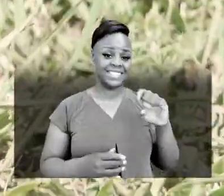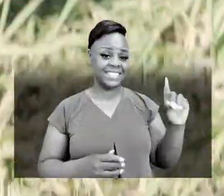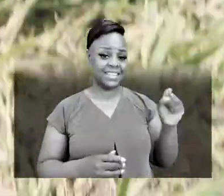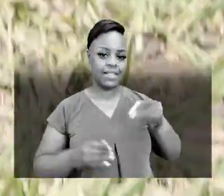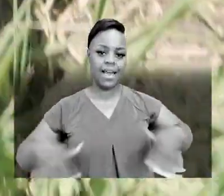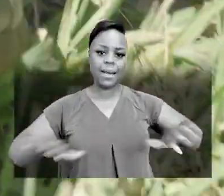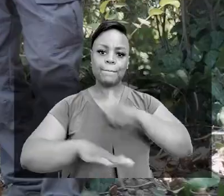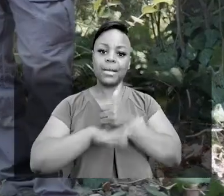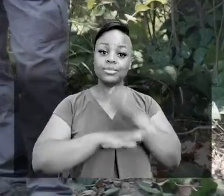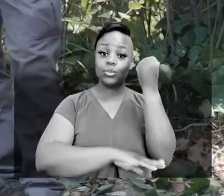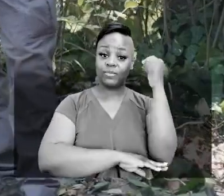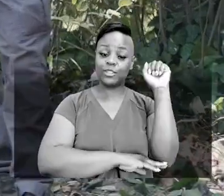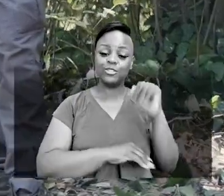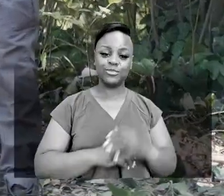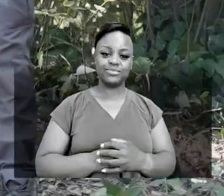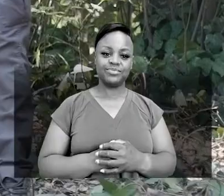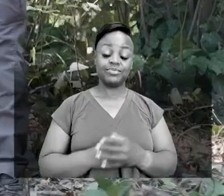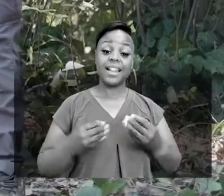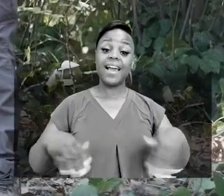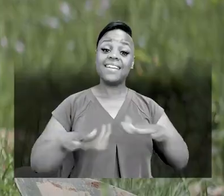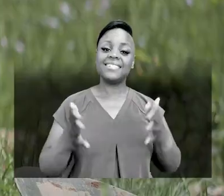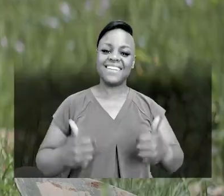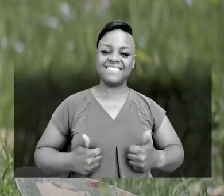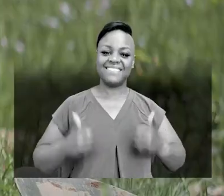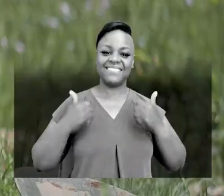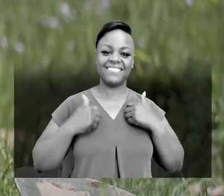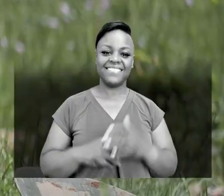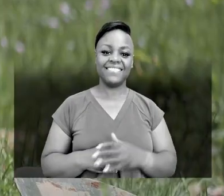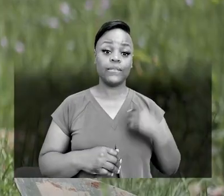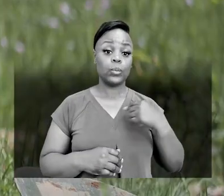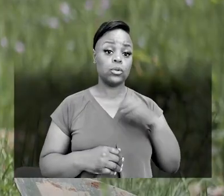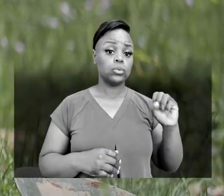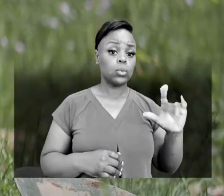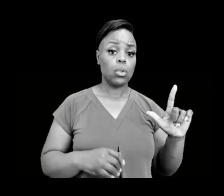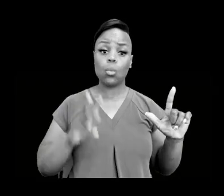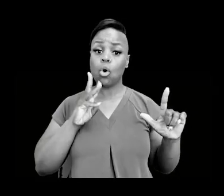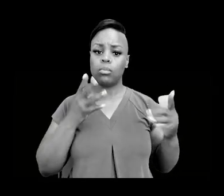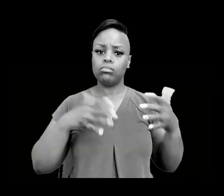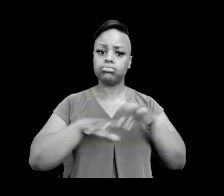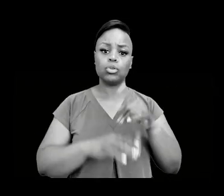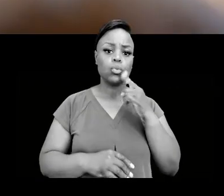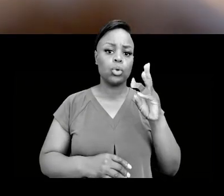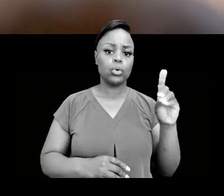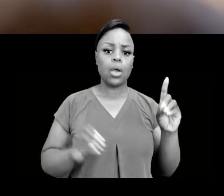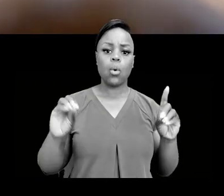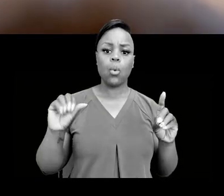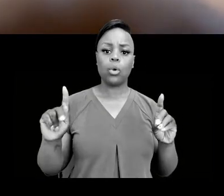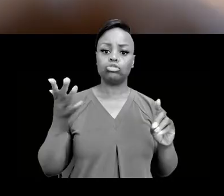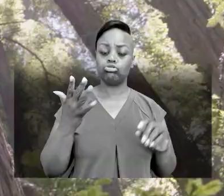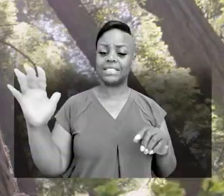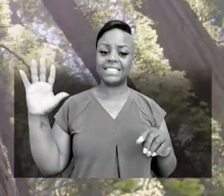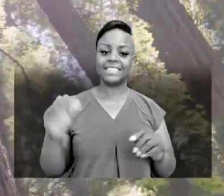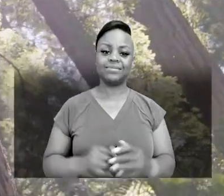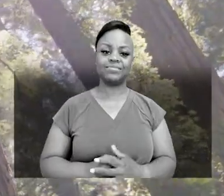We are the seeds of a land-based revolution. Land is life. We are of soil and